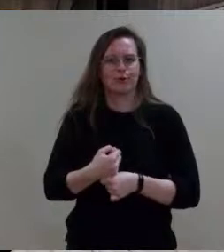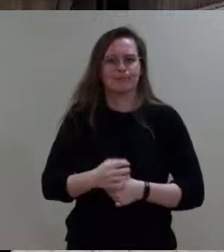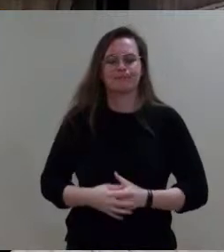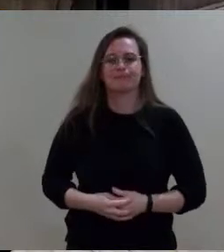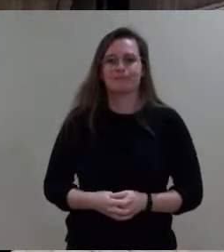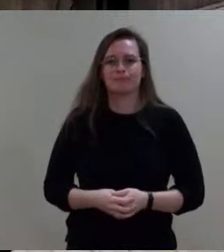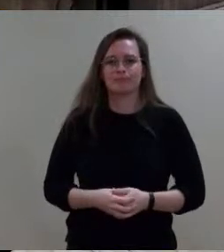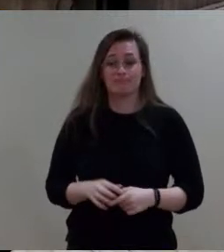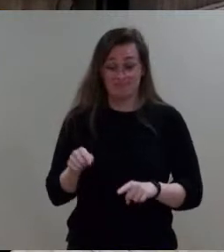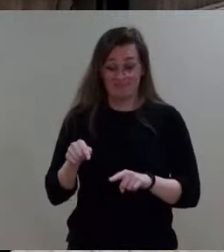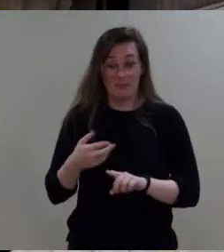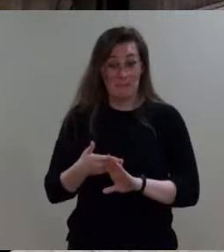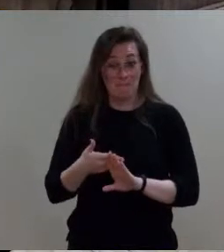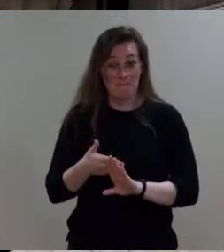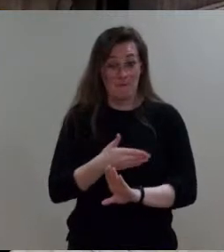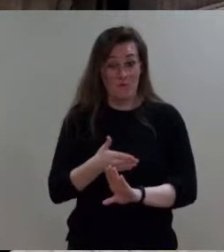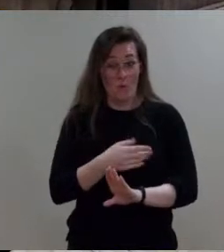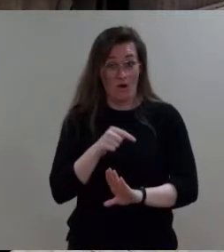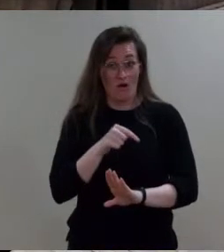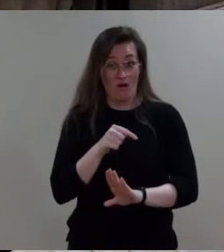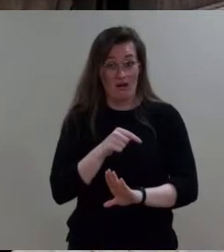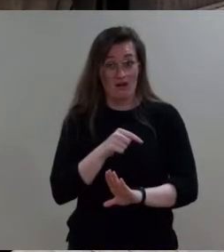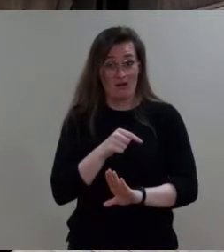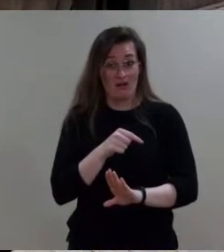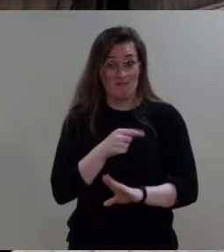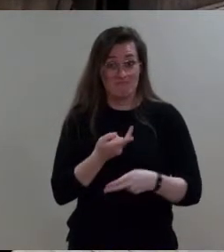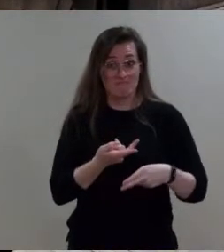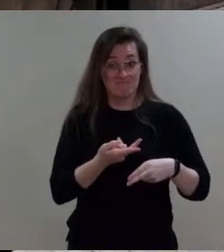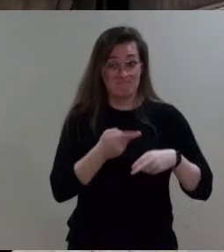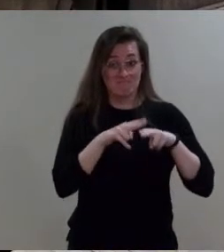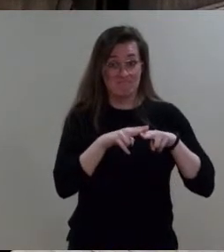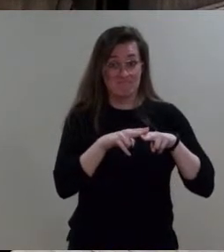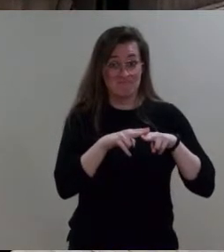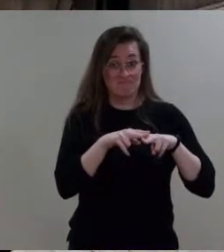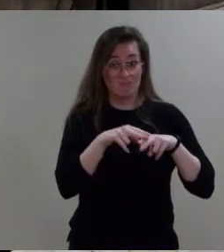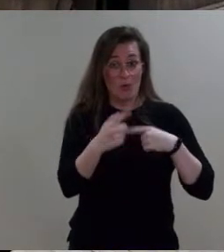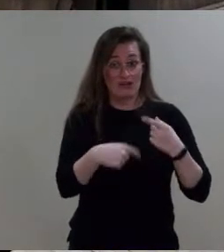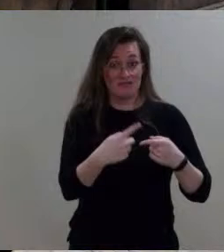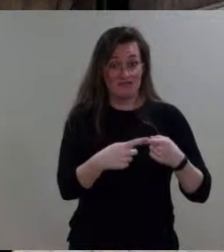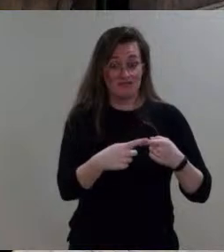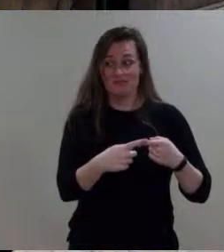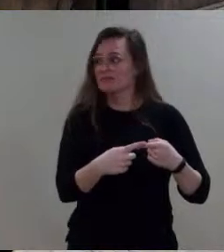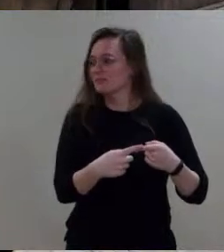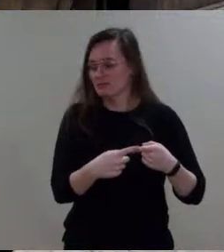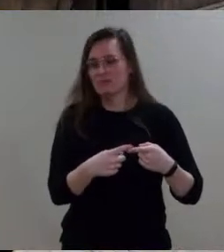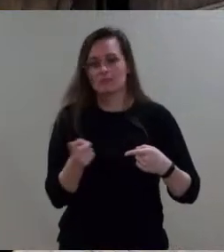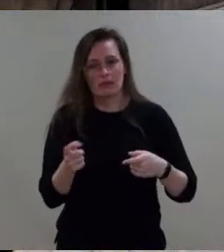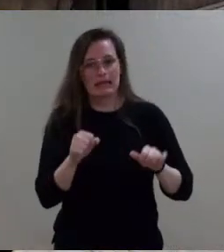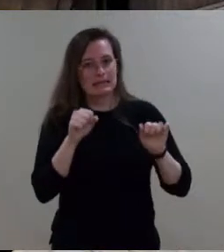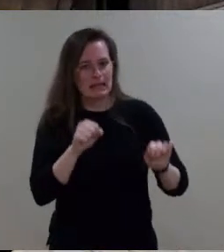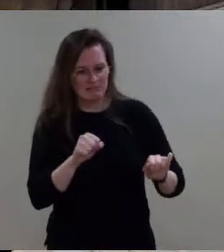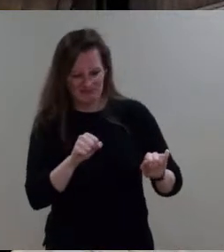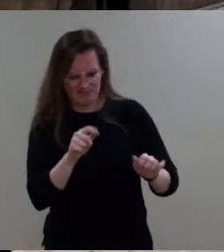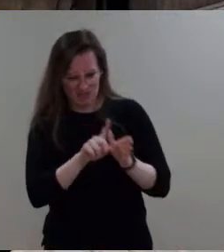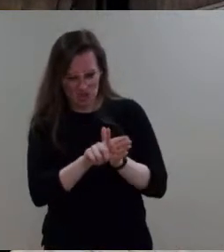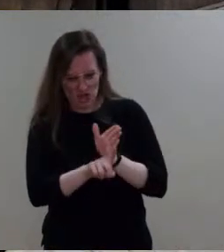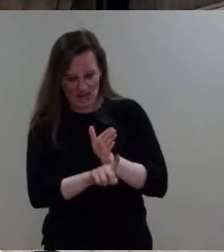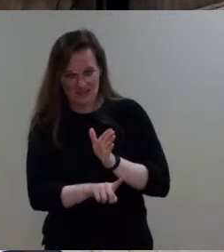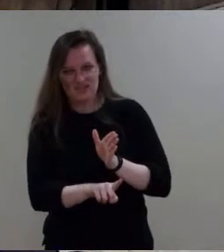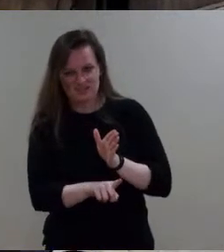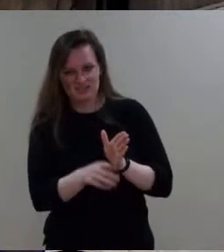And before that, was there, Okay, just give me a sec, I can give you the real numbers.